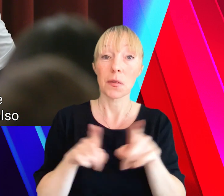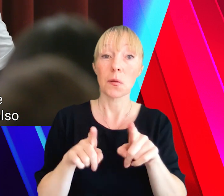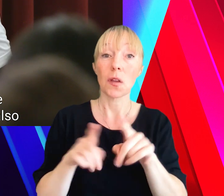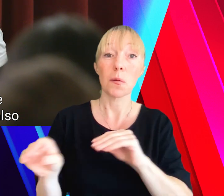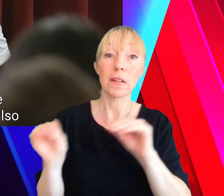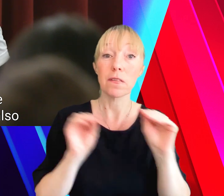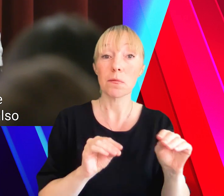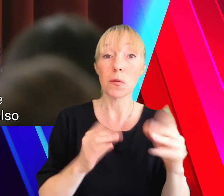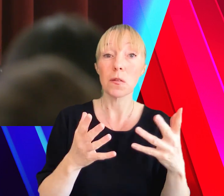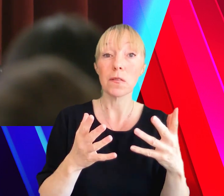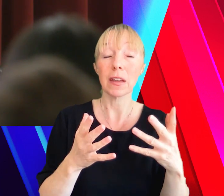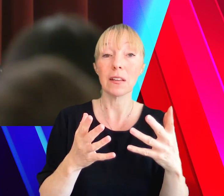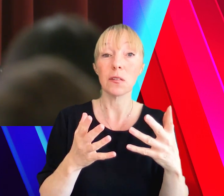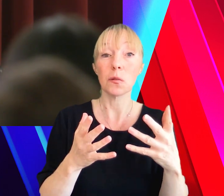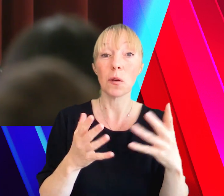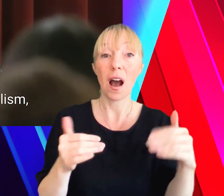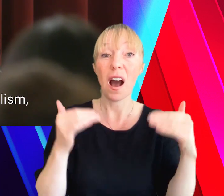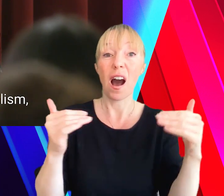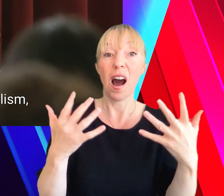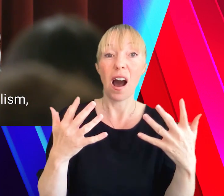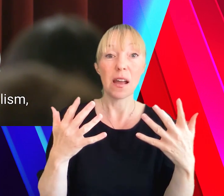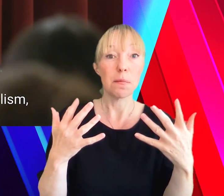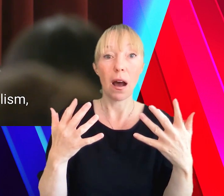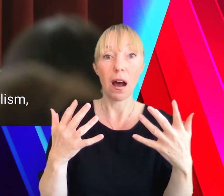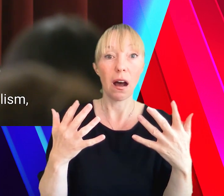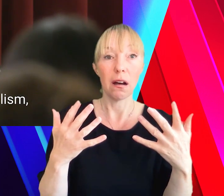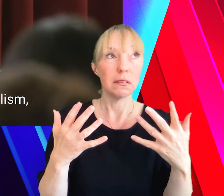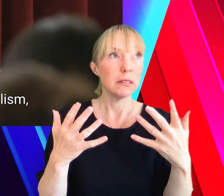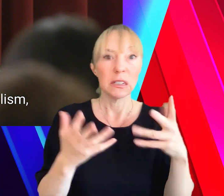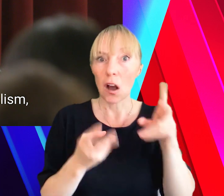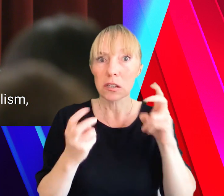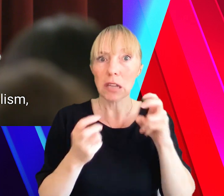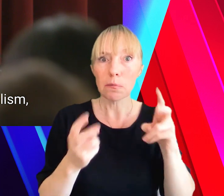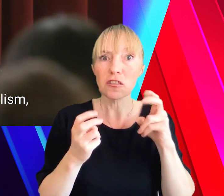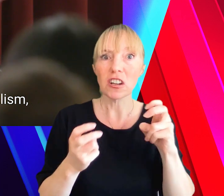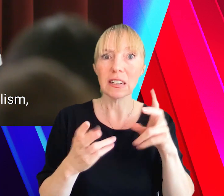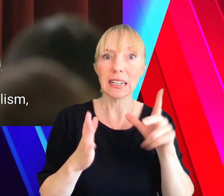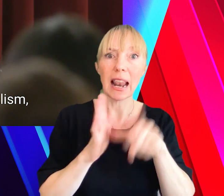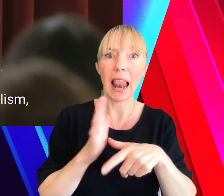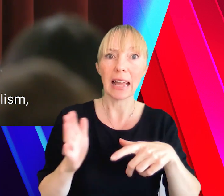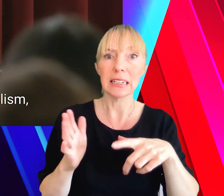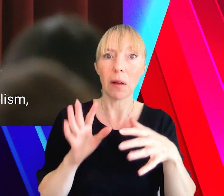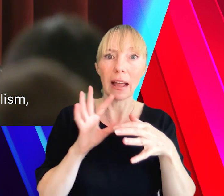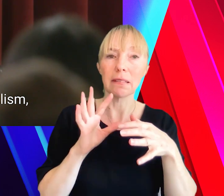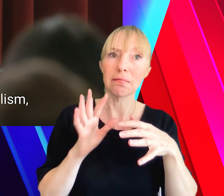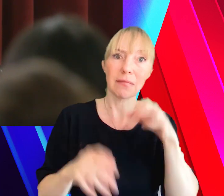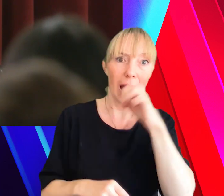this stuff, but also that we've moved into a stage of like hyper consumption and like late capitalism, that everything is so